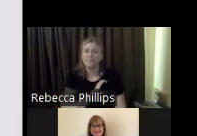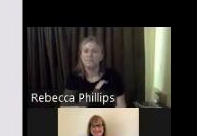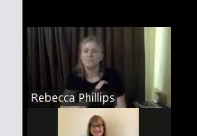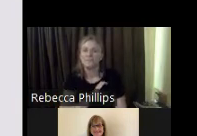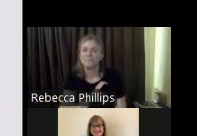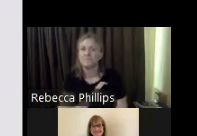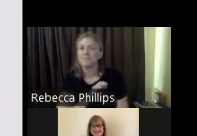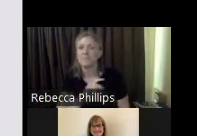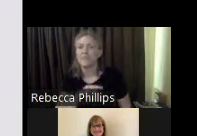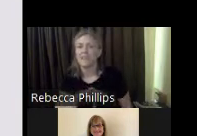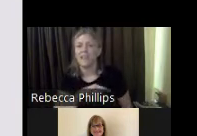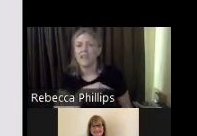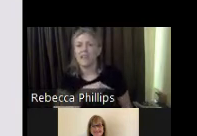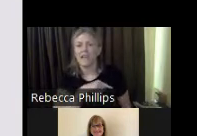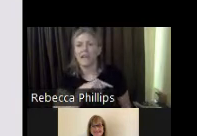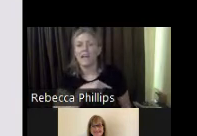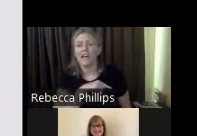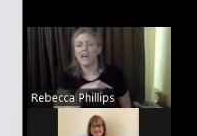be the same thing?